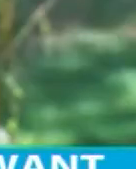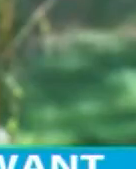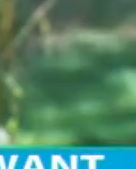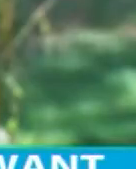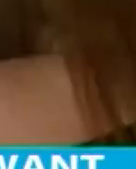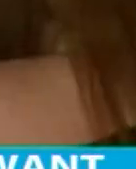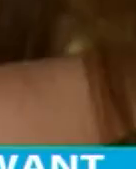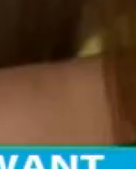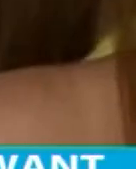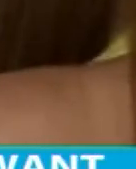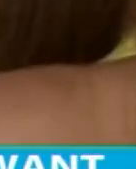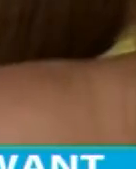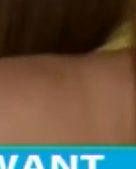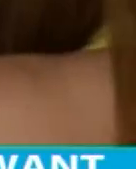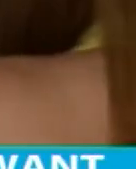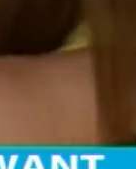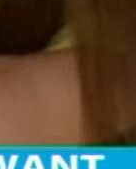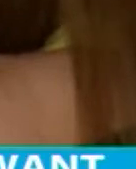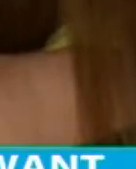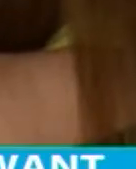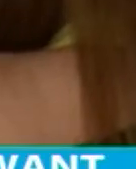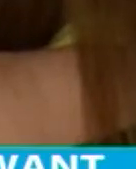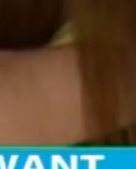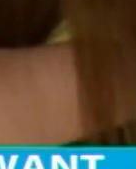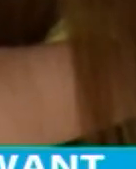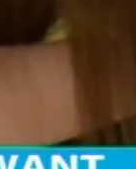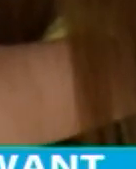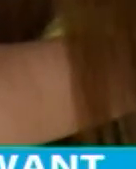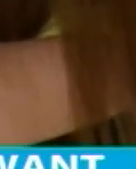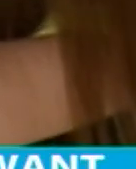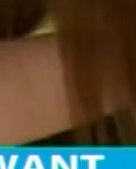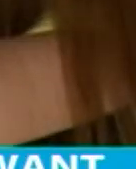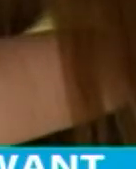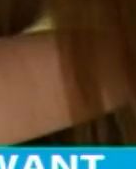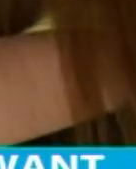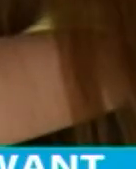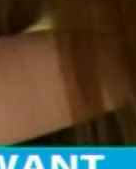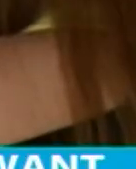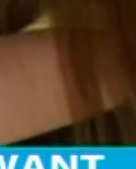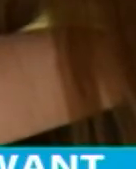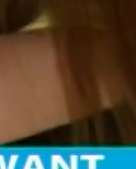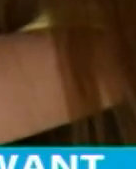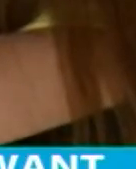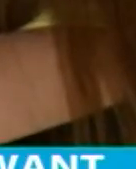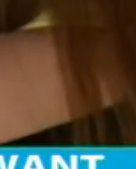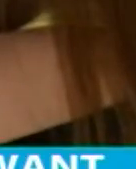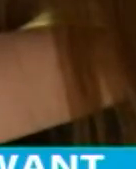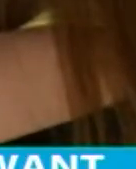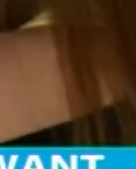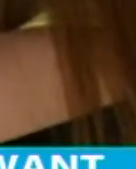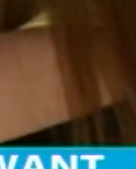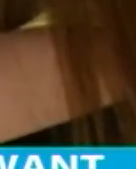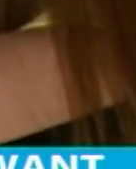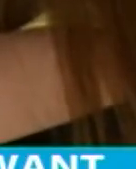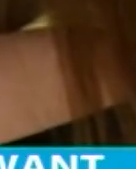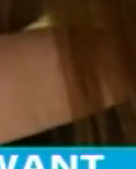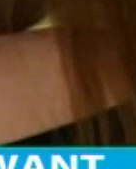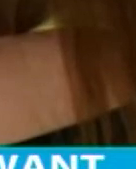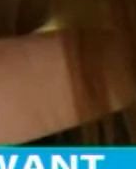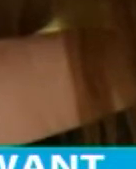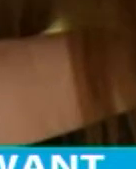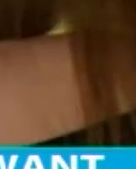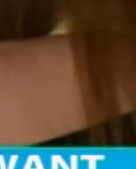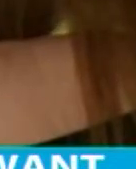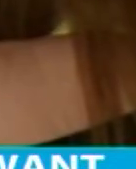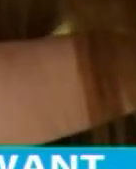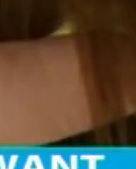Omar. But if Cesar is not Mr. Mauro's son, some hope has opened up for me, Caro. Because once I get to the truth, I don't know in what